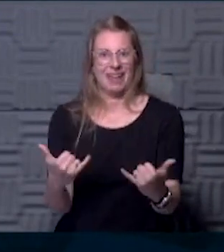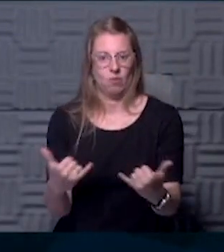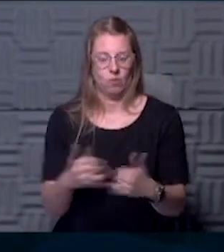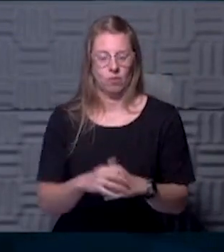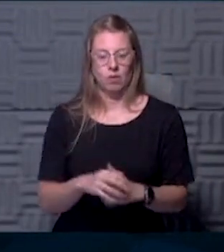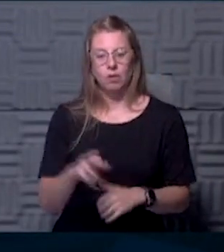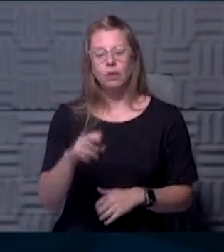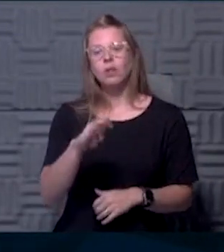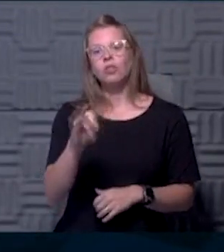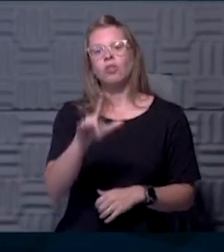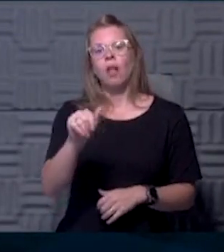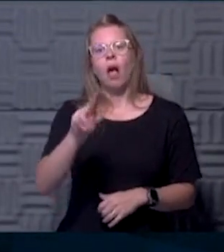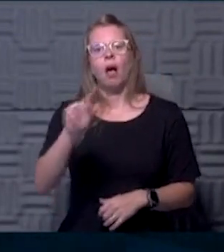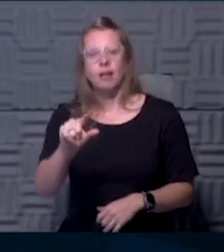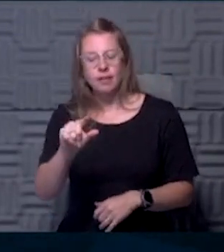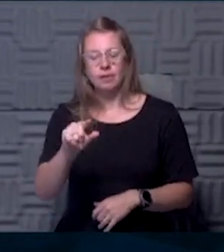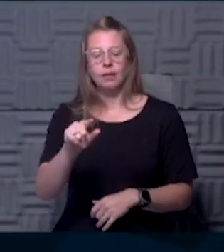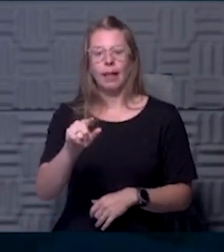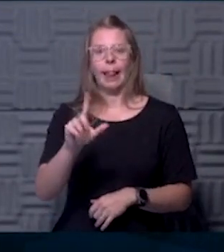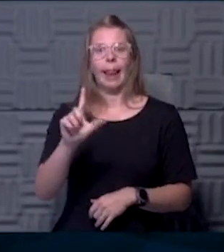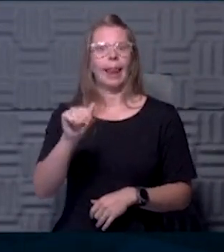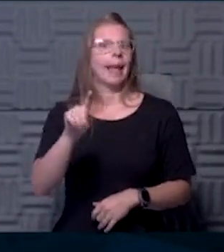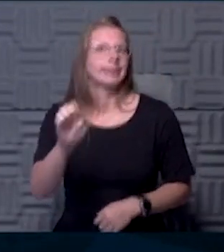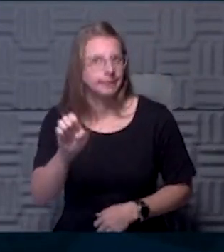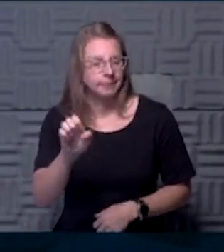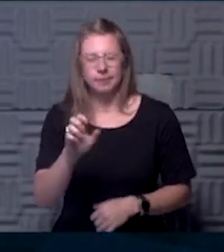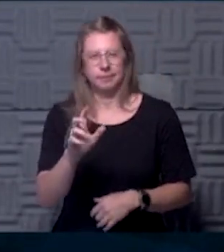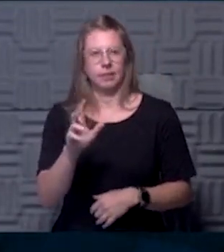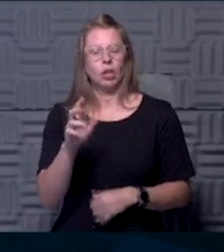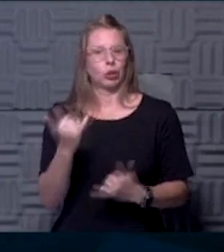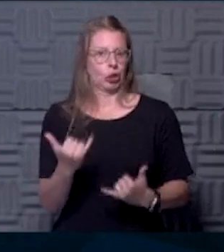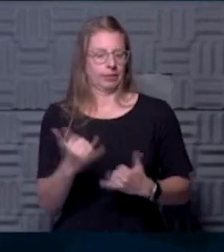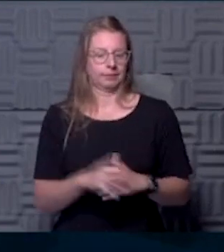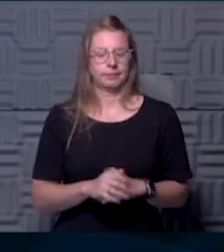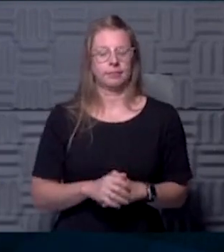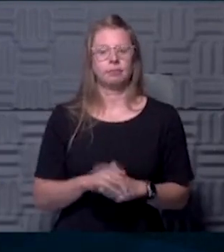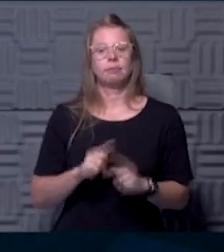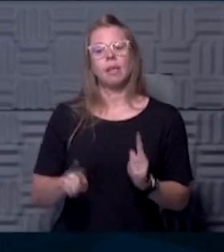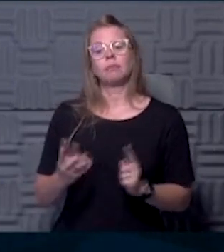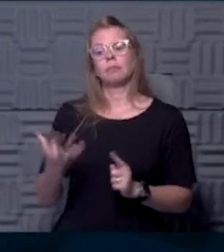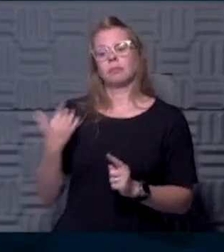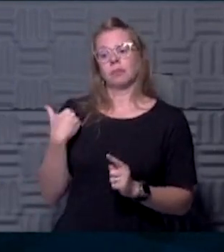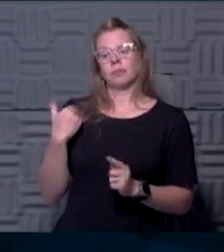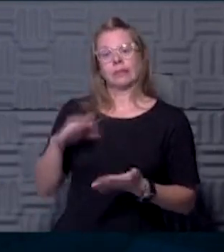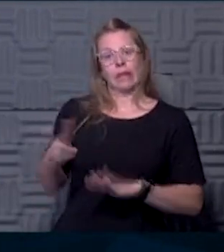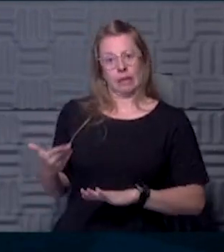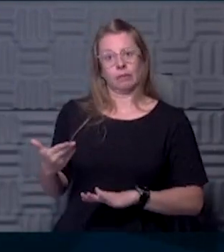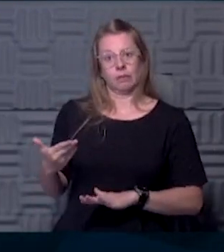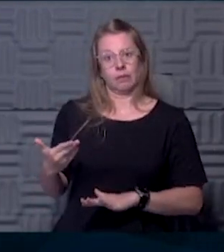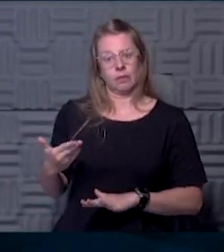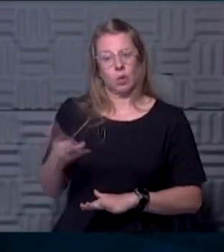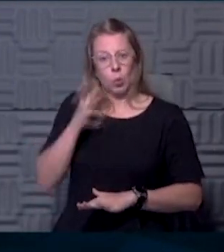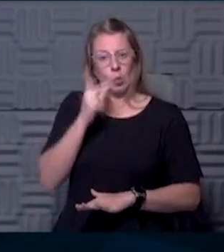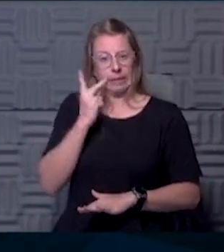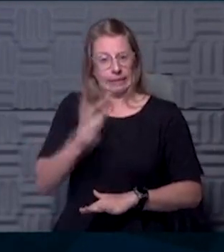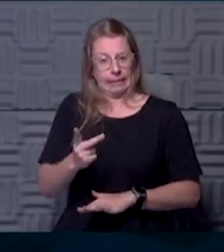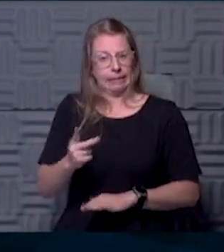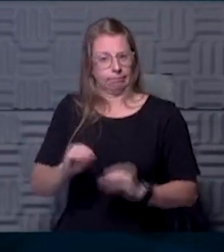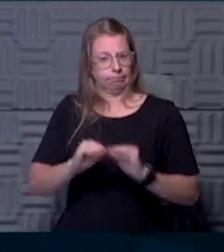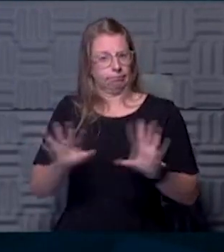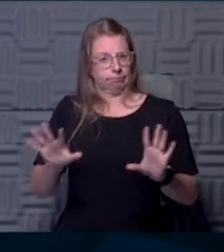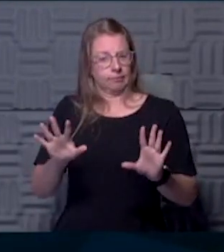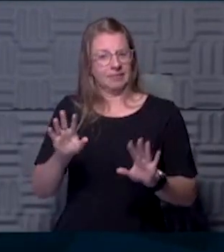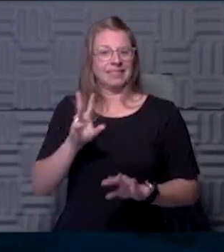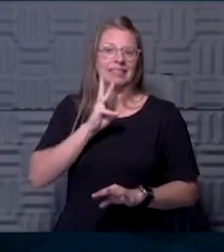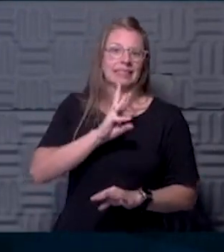pandemic, July and August. I don't want to say late, current. Yeah. So early in the pandemic, those that died were primarily, you'll see here,